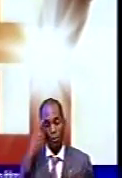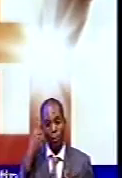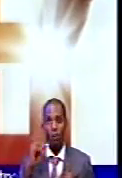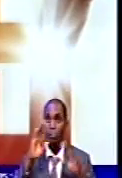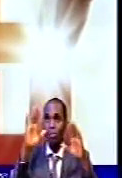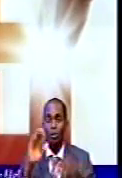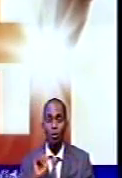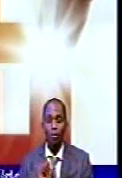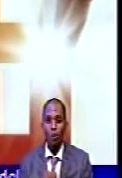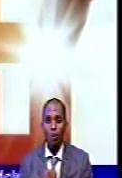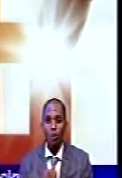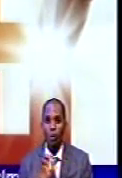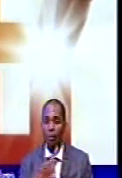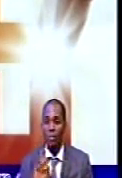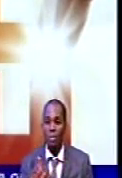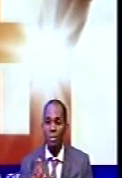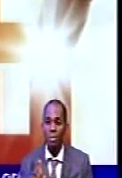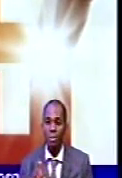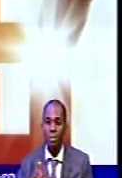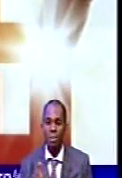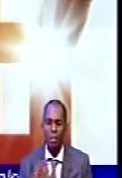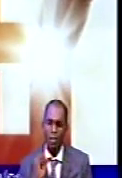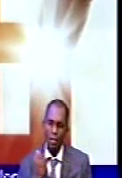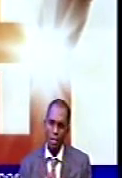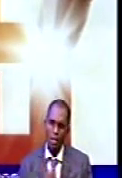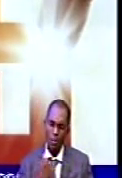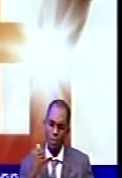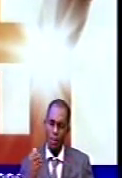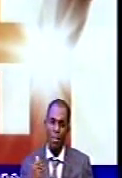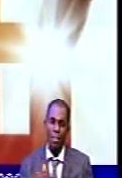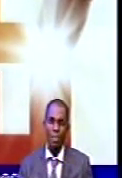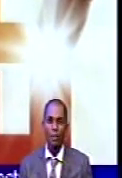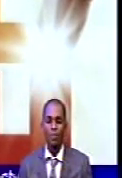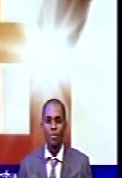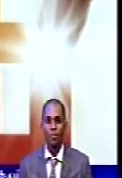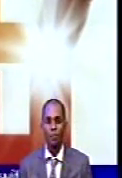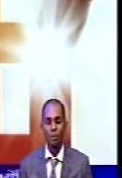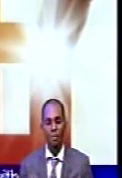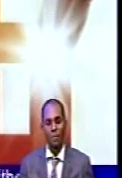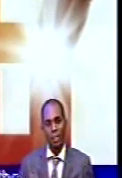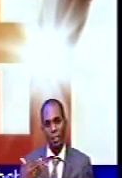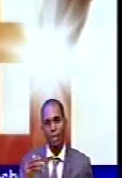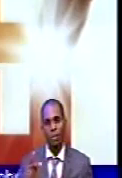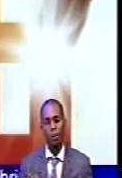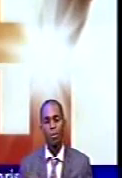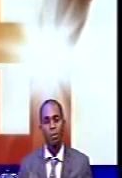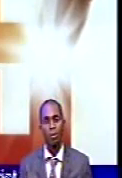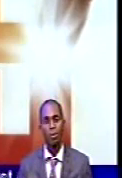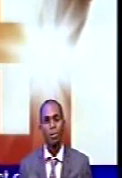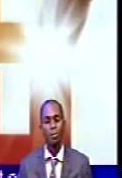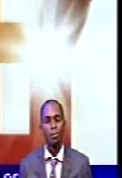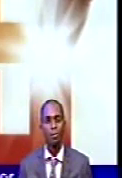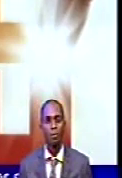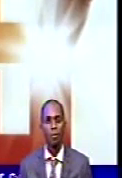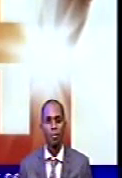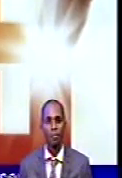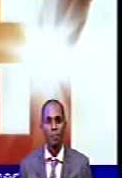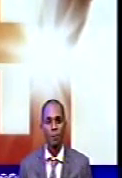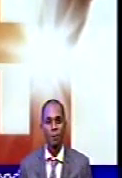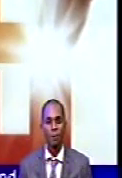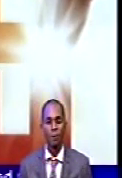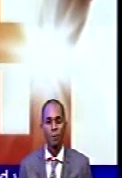the Lord. I have a growth under my leg. I'm not walking well. The pain was so